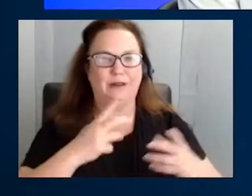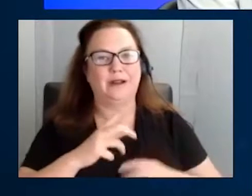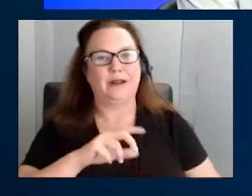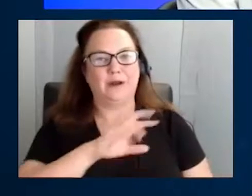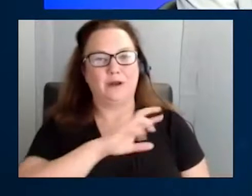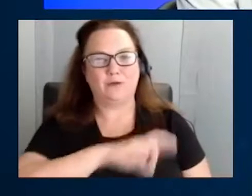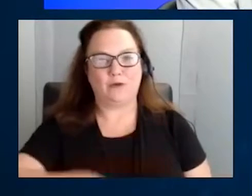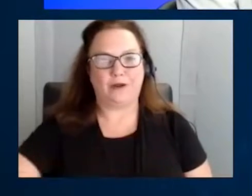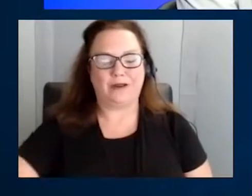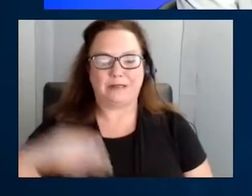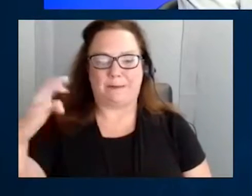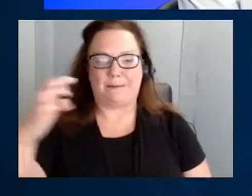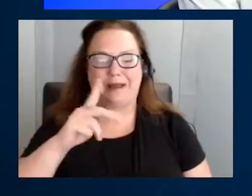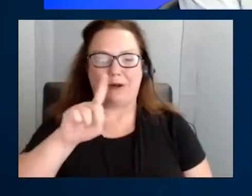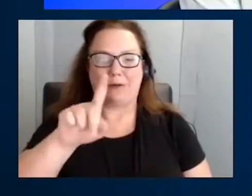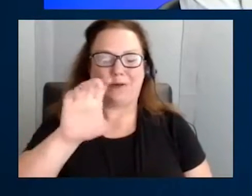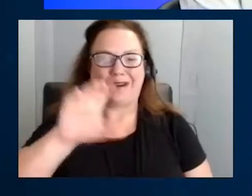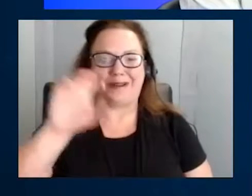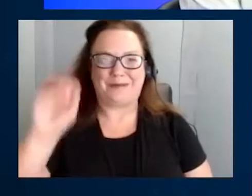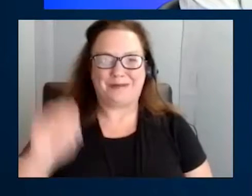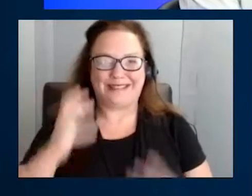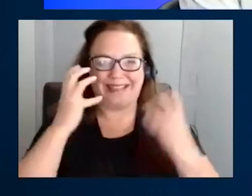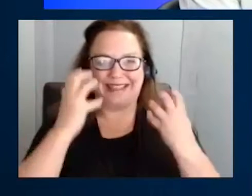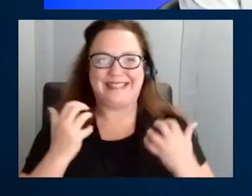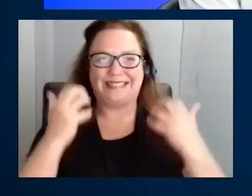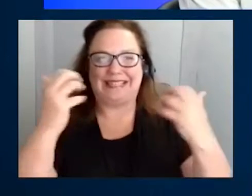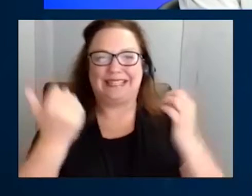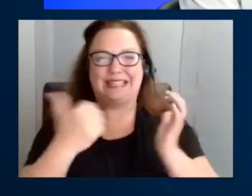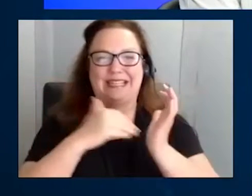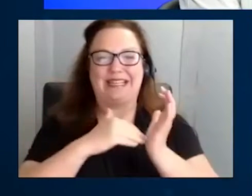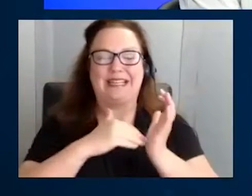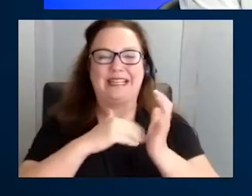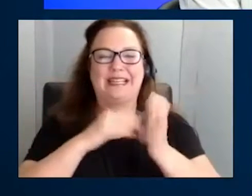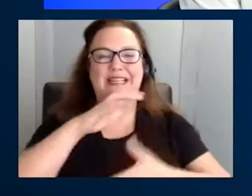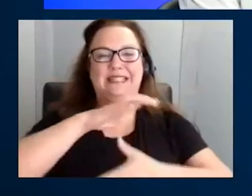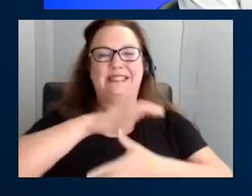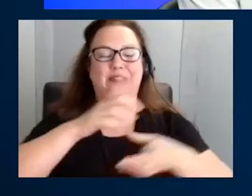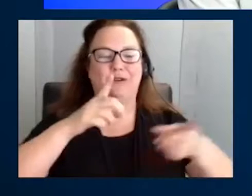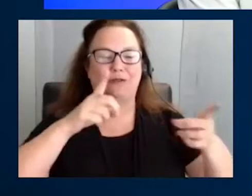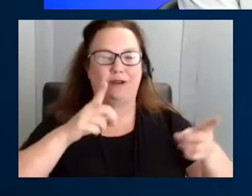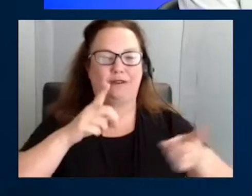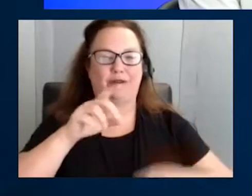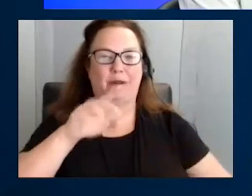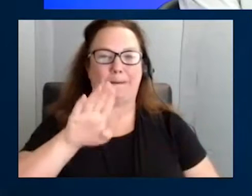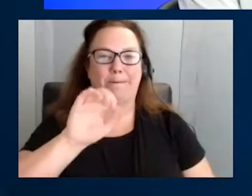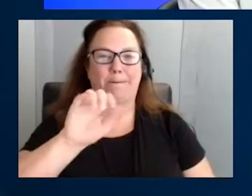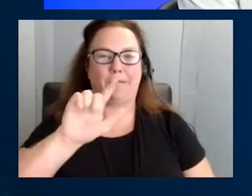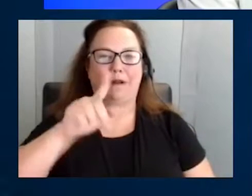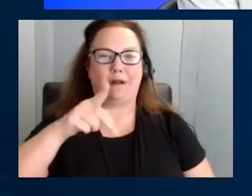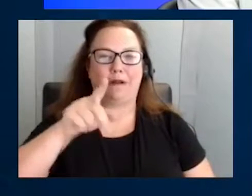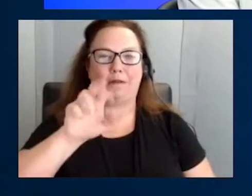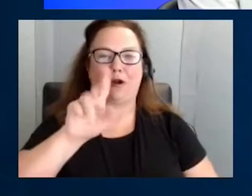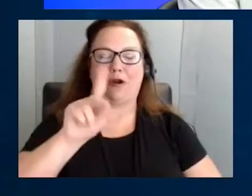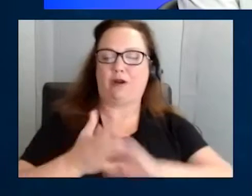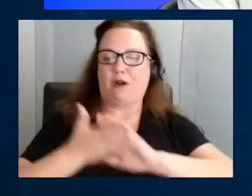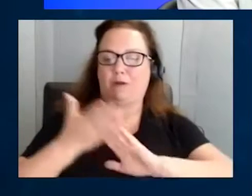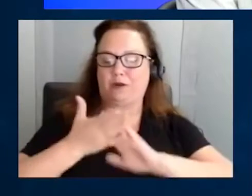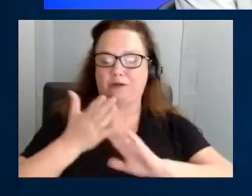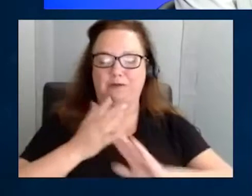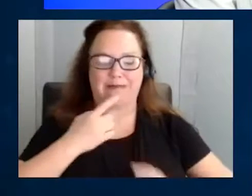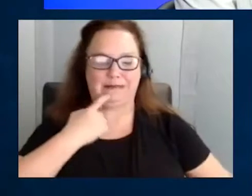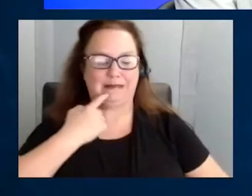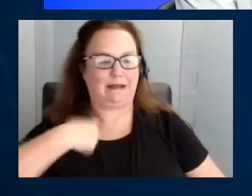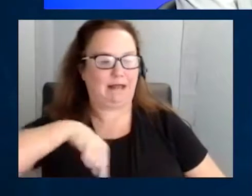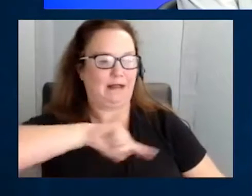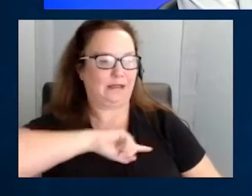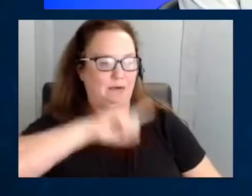capacity for fans in the stands. Senior Director of Ballpark Operations, Isaac Riffel, will tell us what to expect if headed to the games